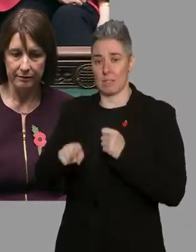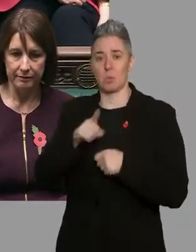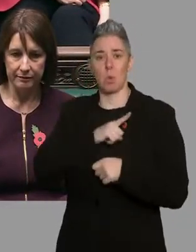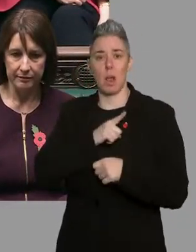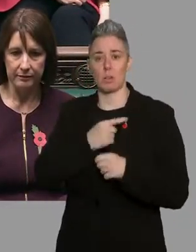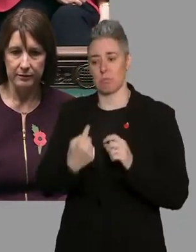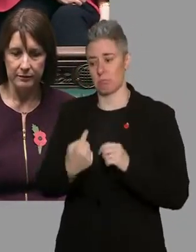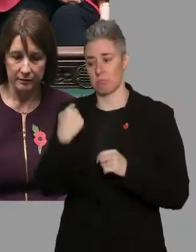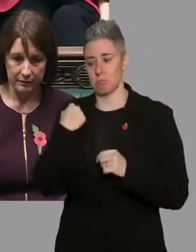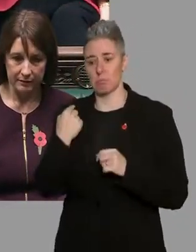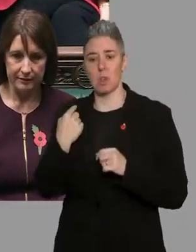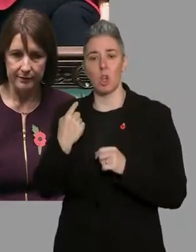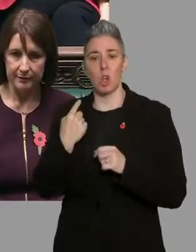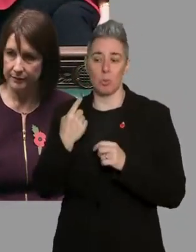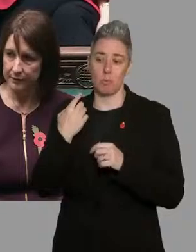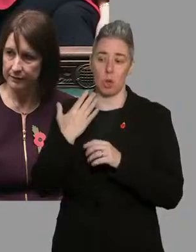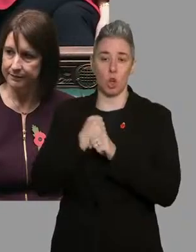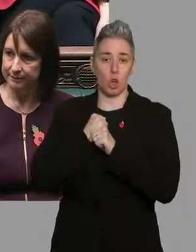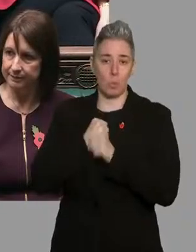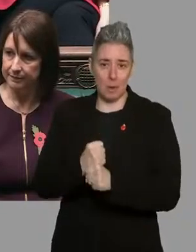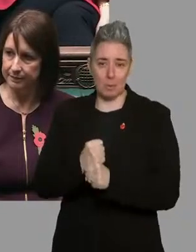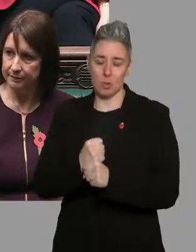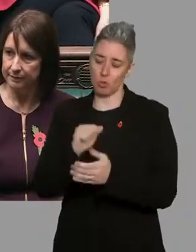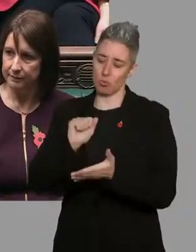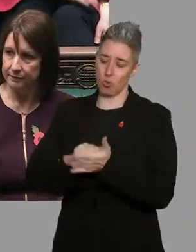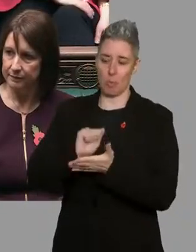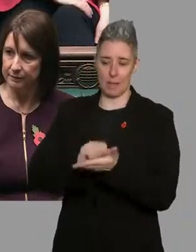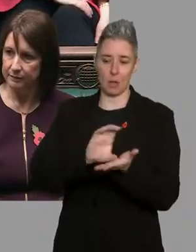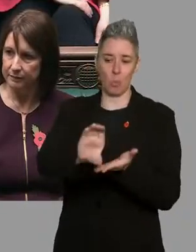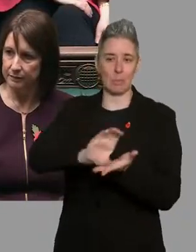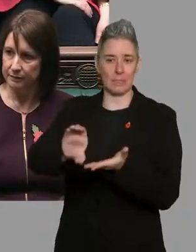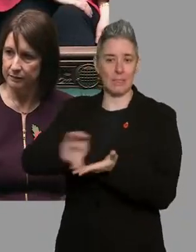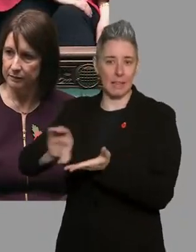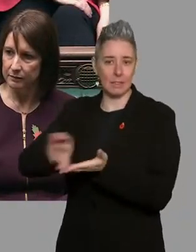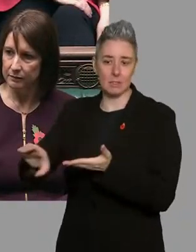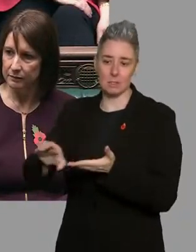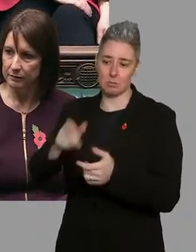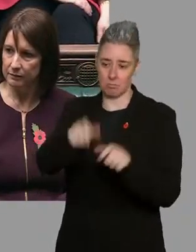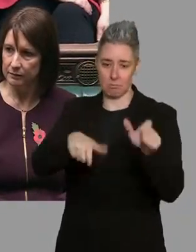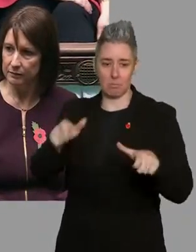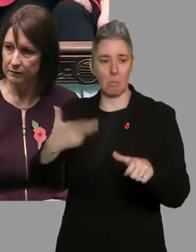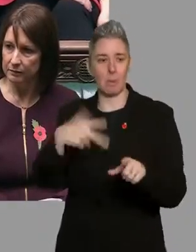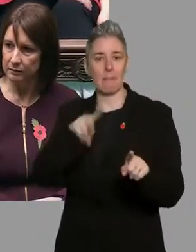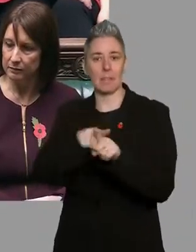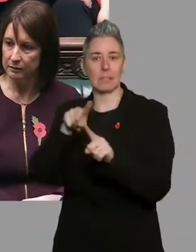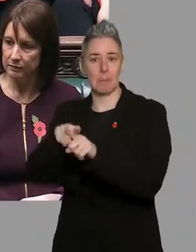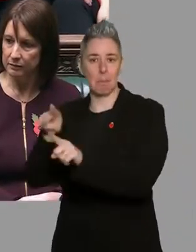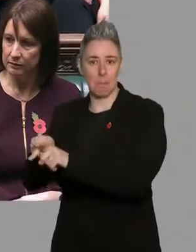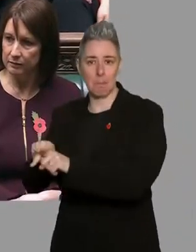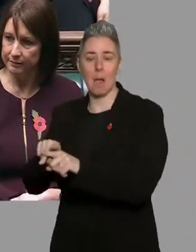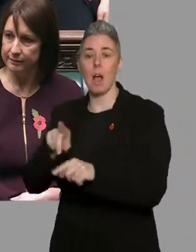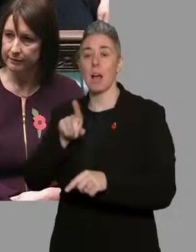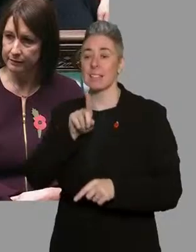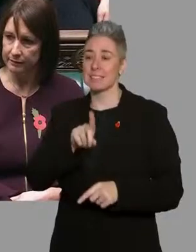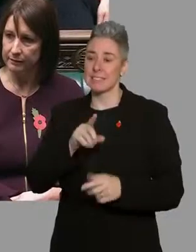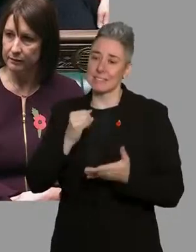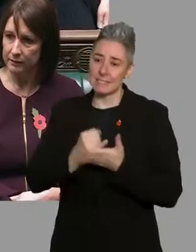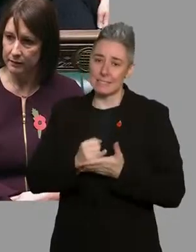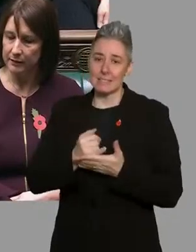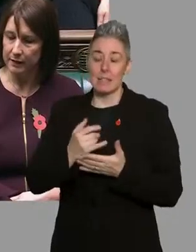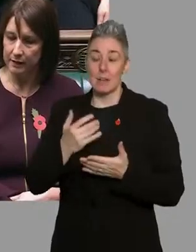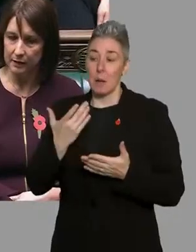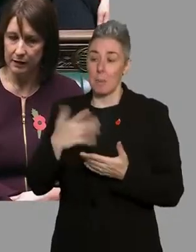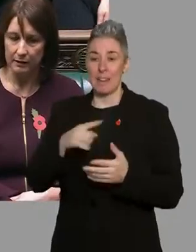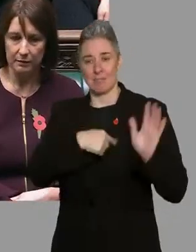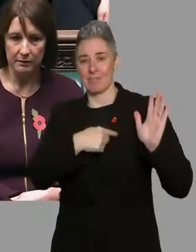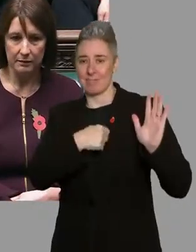the victims of this scandal. Unfortunately, regrettably, having made that commitment, the party opposite, when in government, didn't